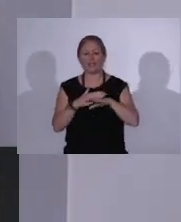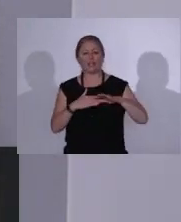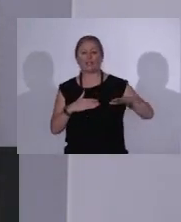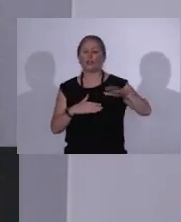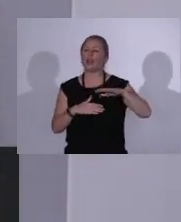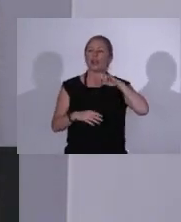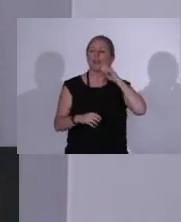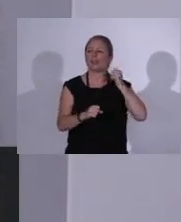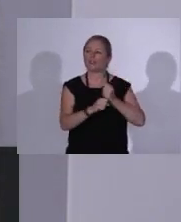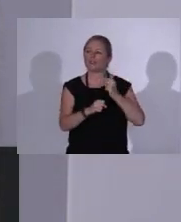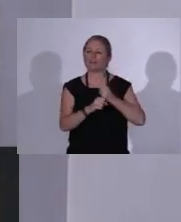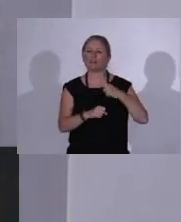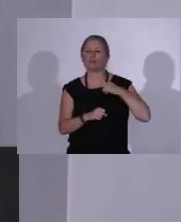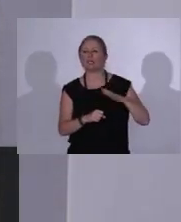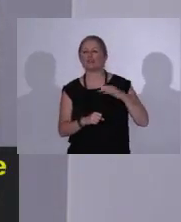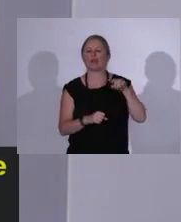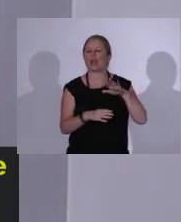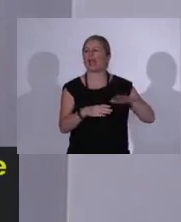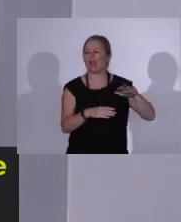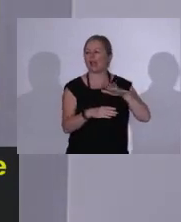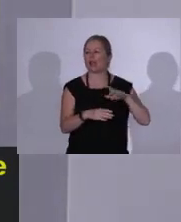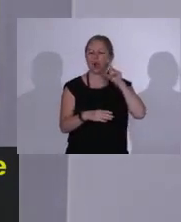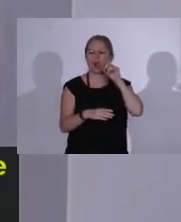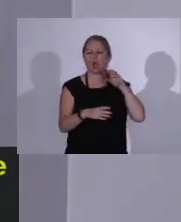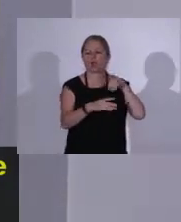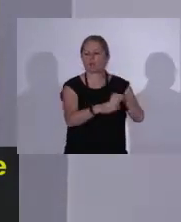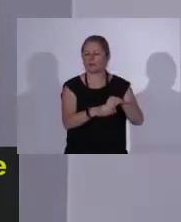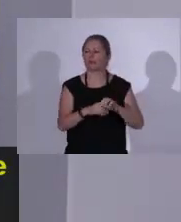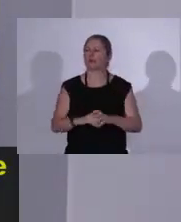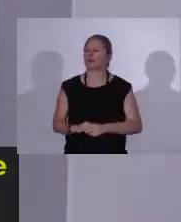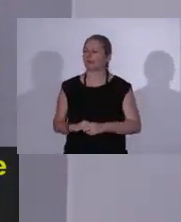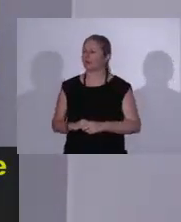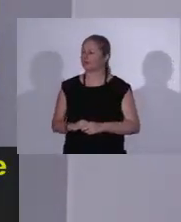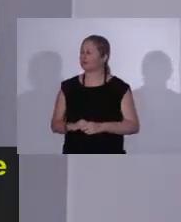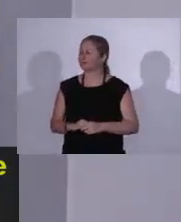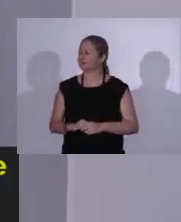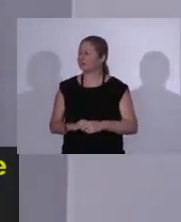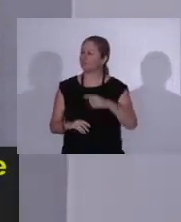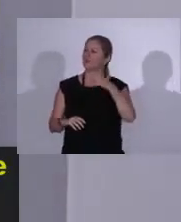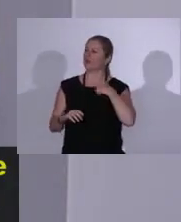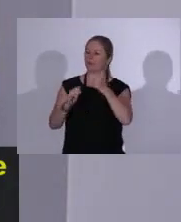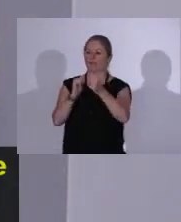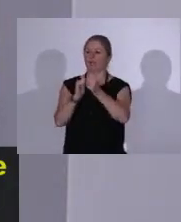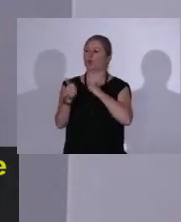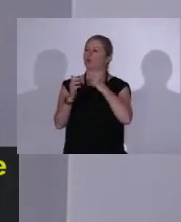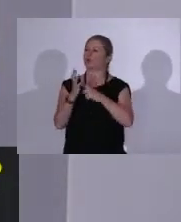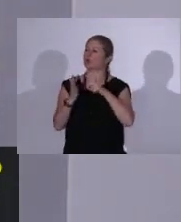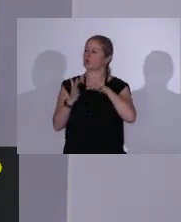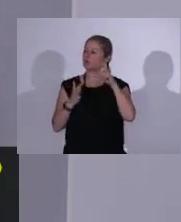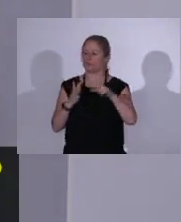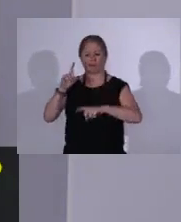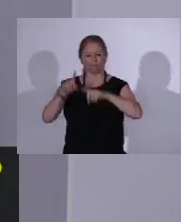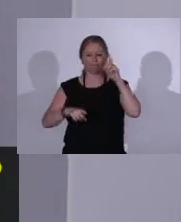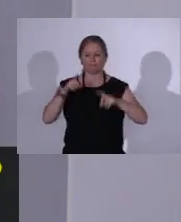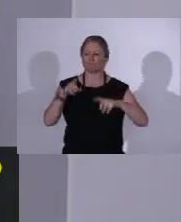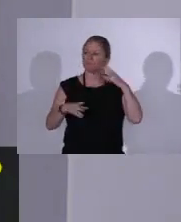which we are interested in. And currently, as Sean mentioned, I'm seconded to the Sports and Rec Diversity and Inclusion team.